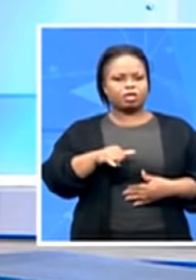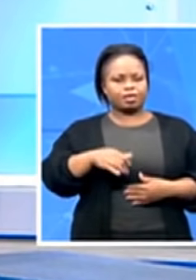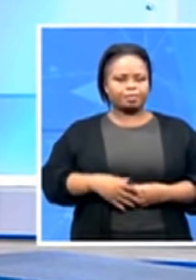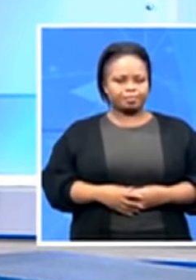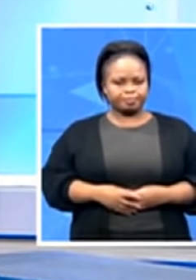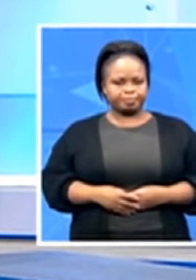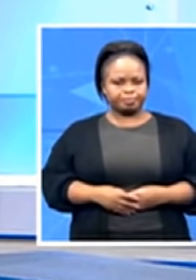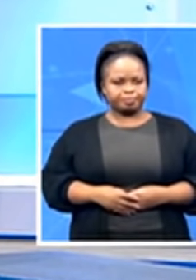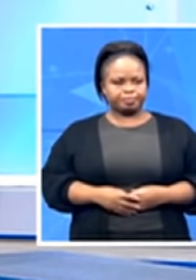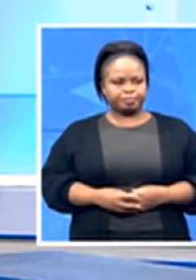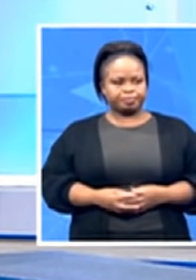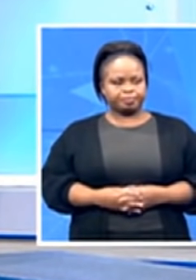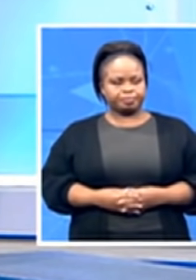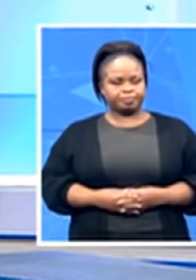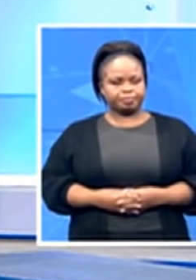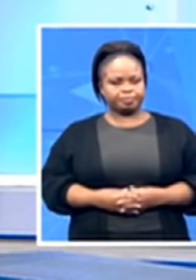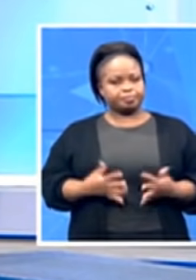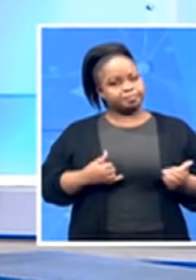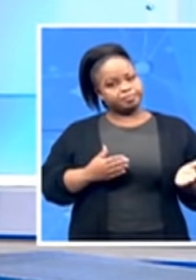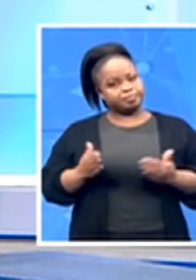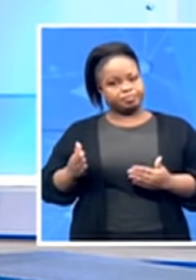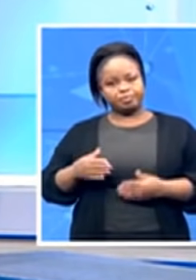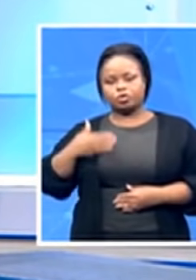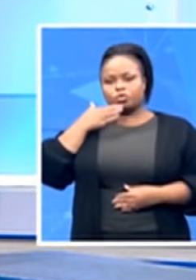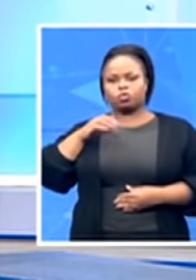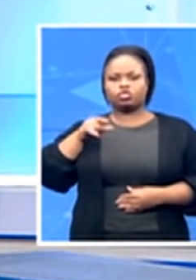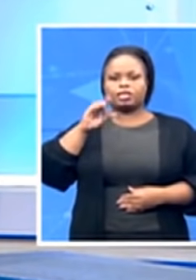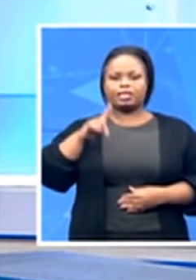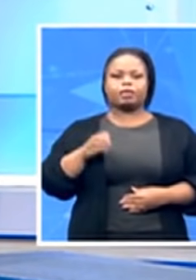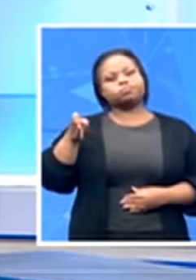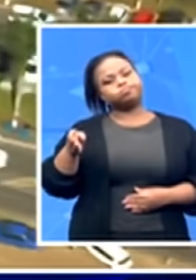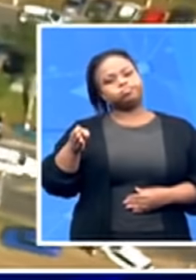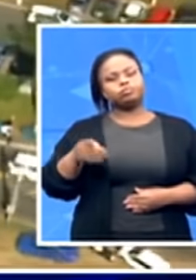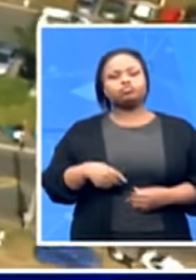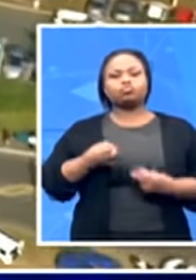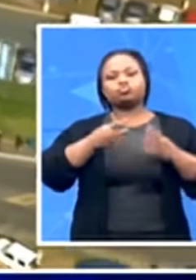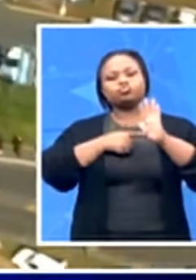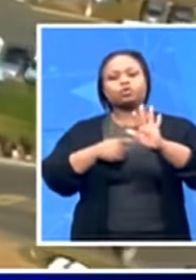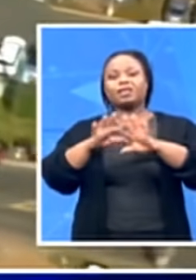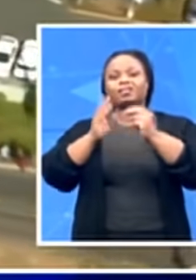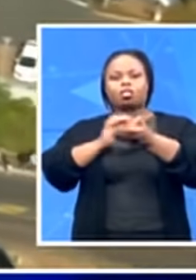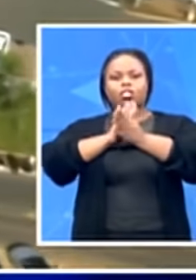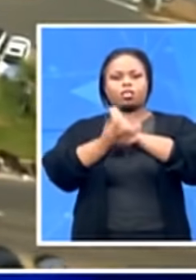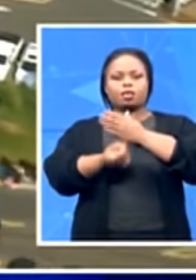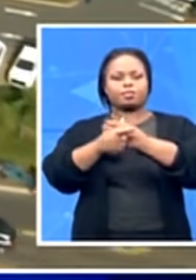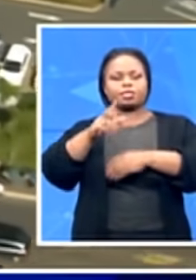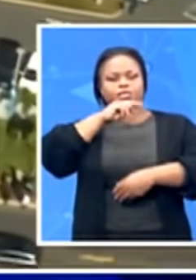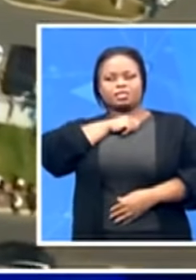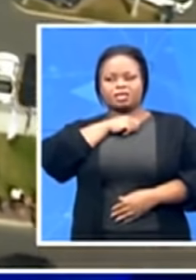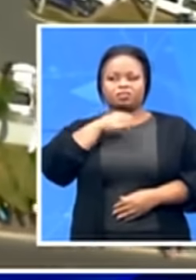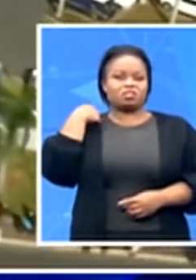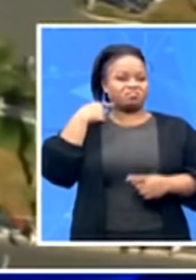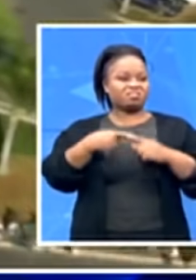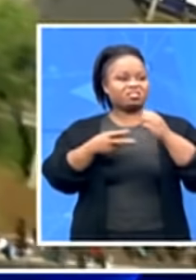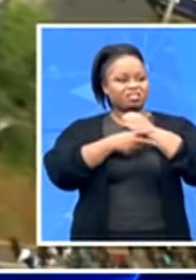Let's now cross to our reporter Jayed Leigh-Paulse to give us an aerial view of the damage caused in KwaZulu-Natal since looting and the violence began. A